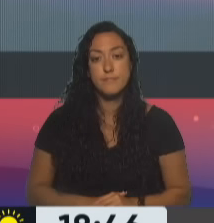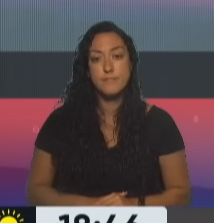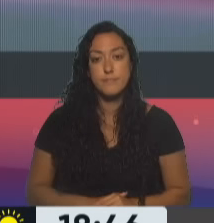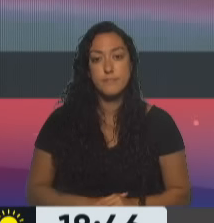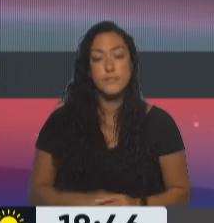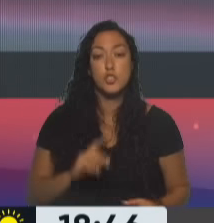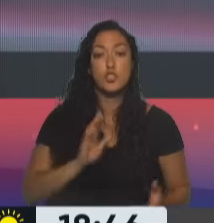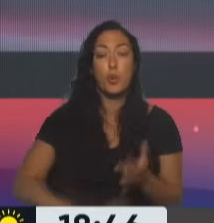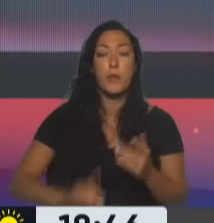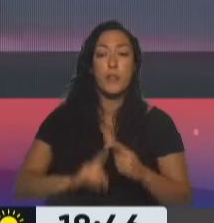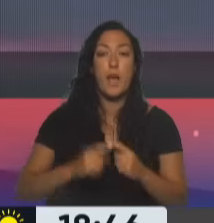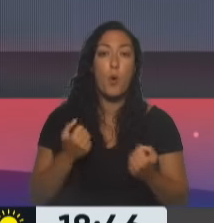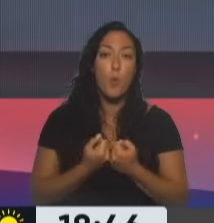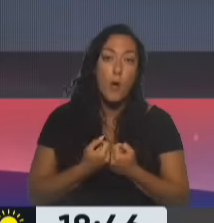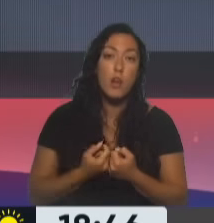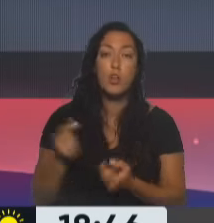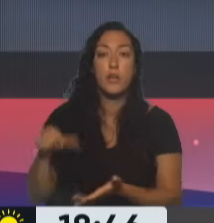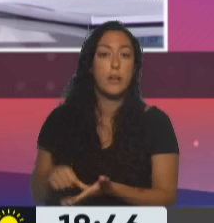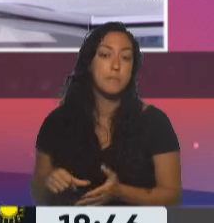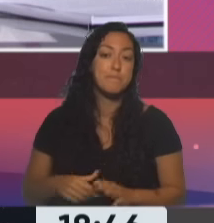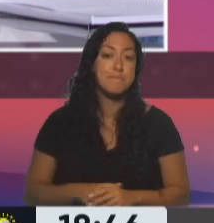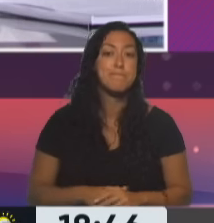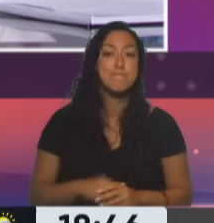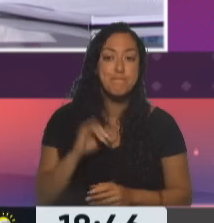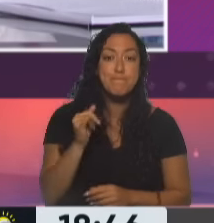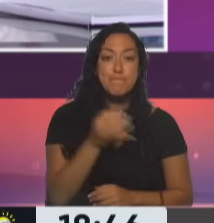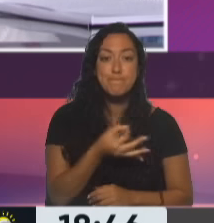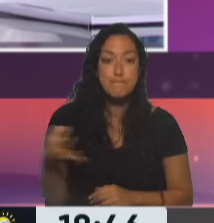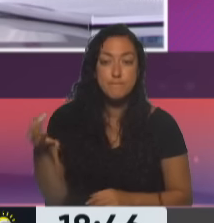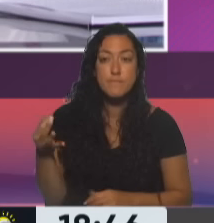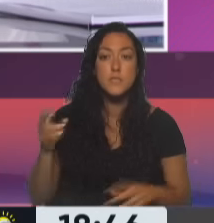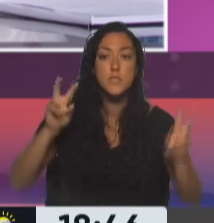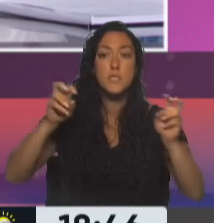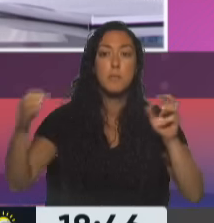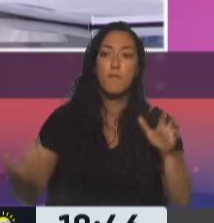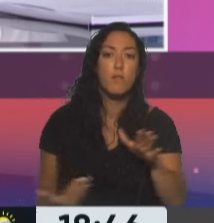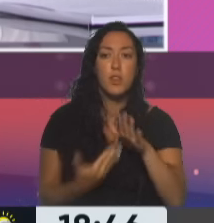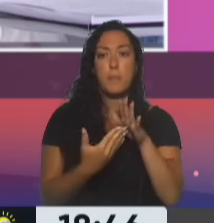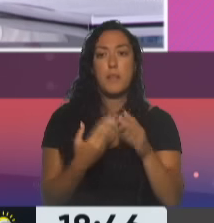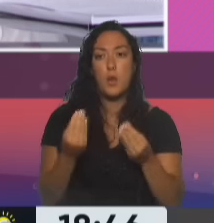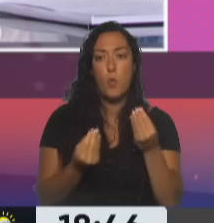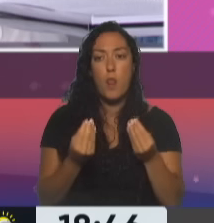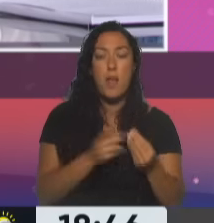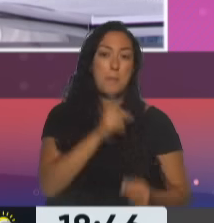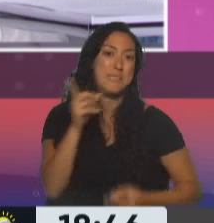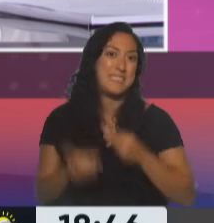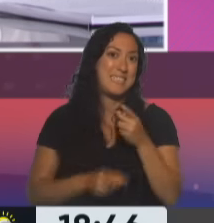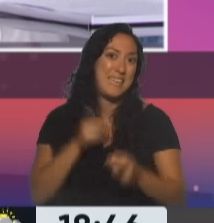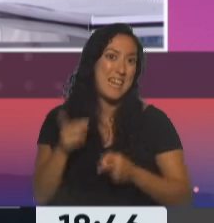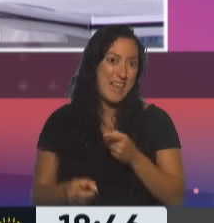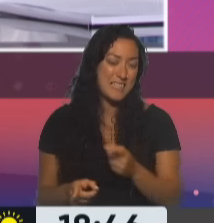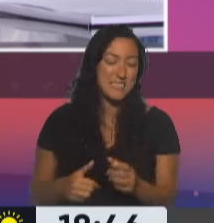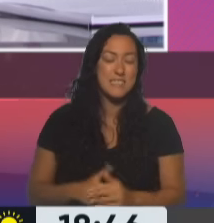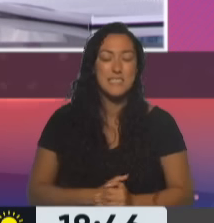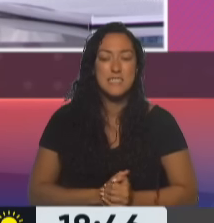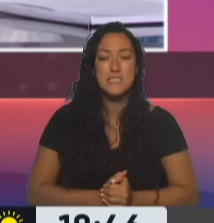posible acuerdo diplomático con Irán. Exactamente, a ver, tema fundamental, misiles. Totalmente. Misiles balísticos, digo.